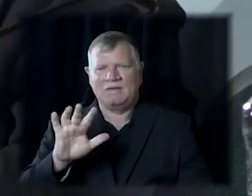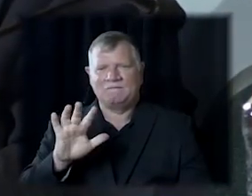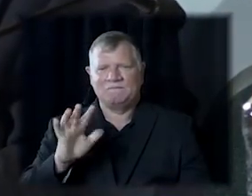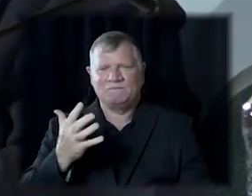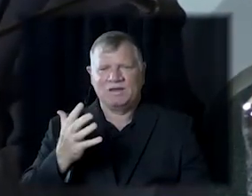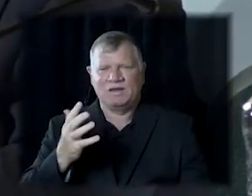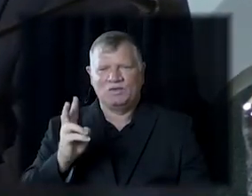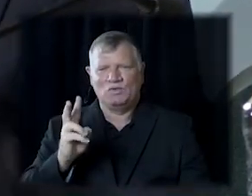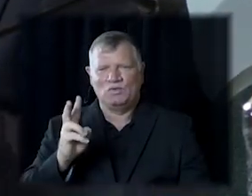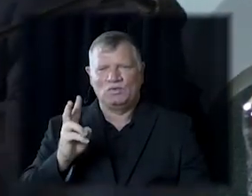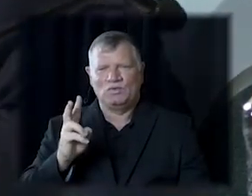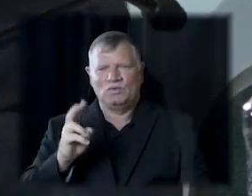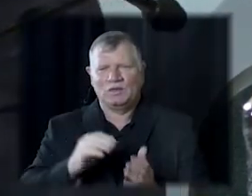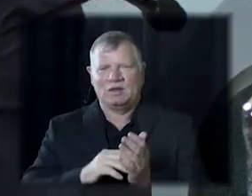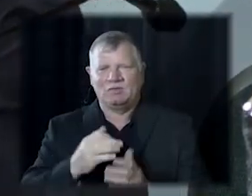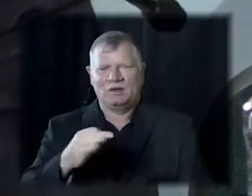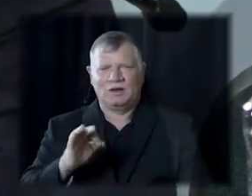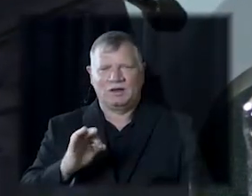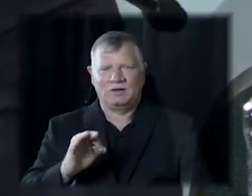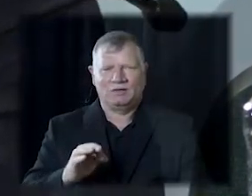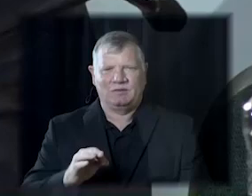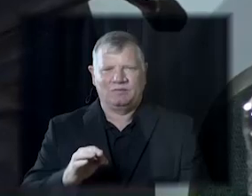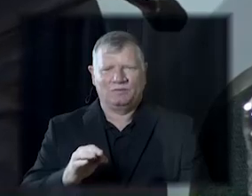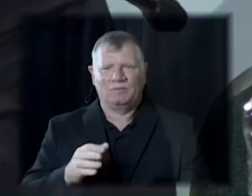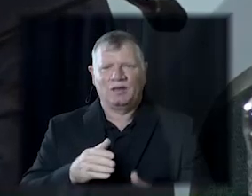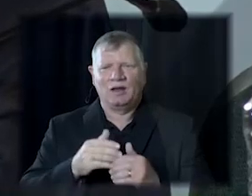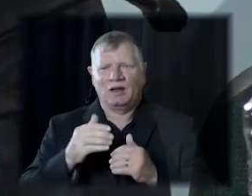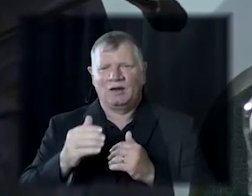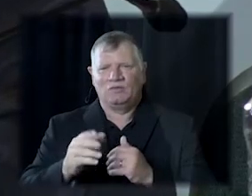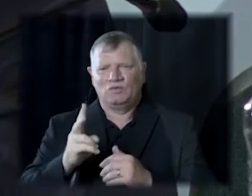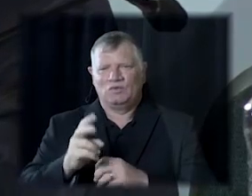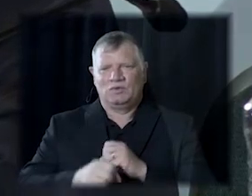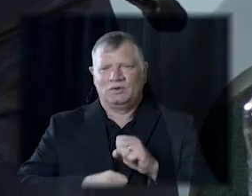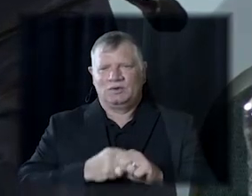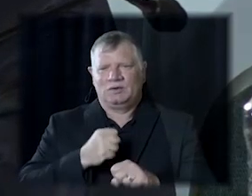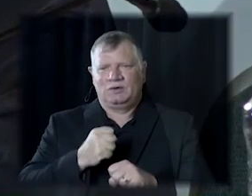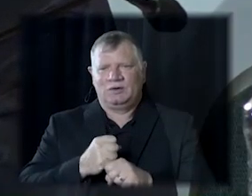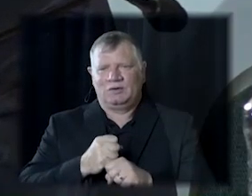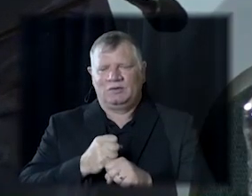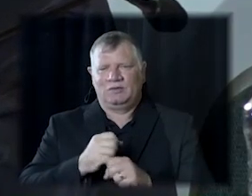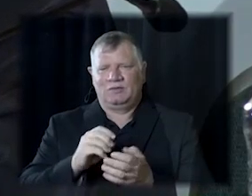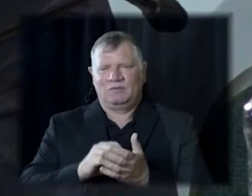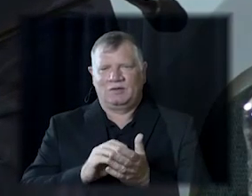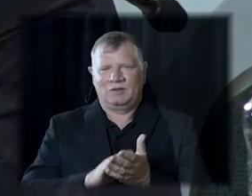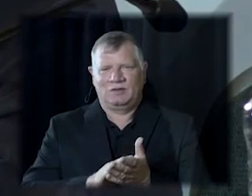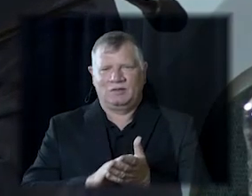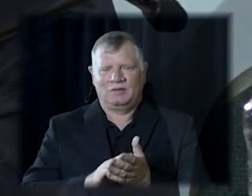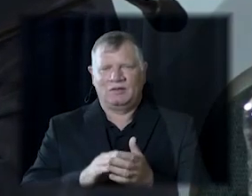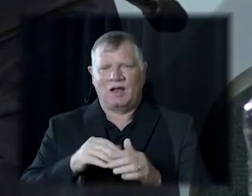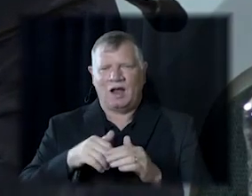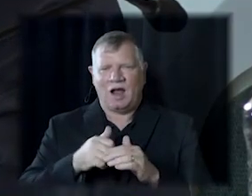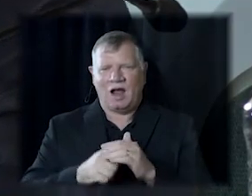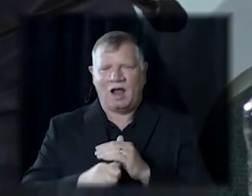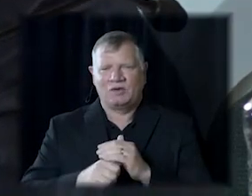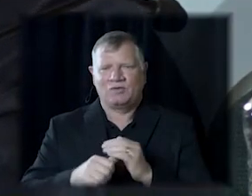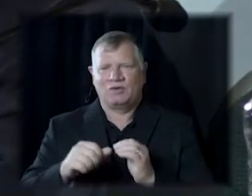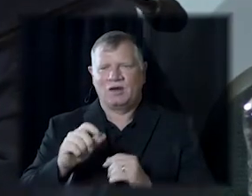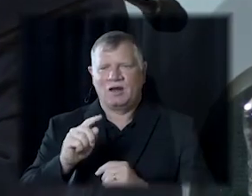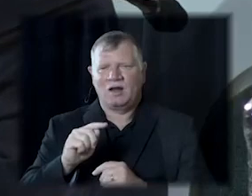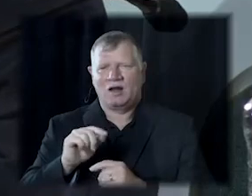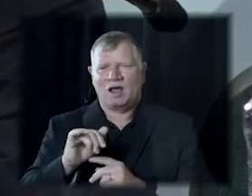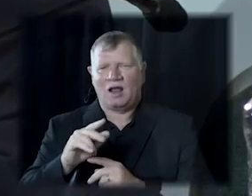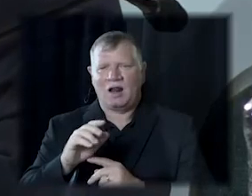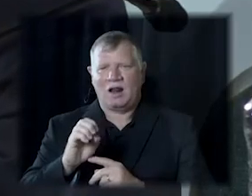2019, 2 years after the filing of the Title III proceeding. Under Title III, certain sections